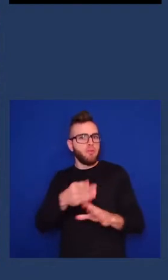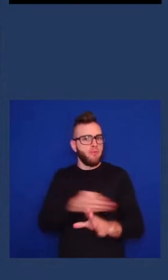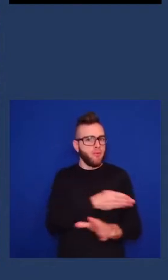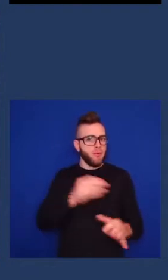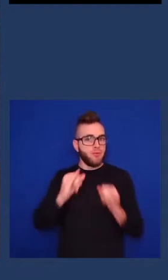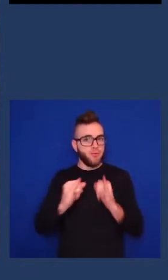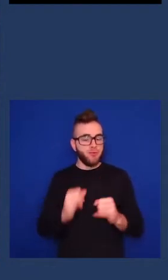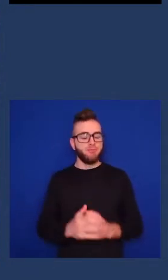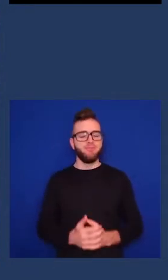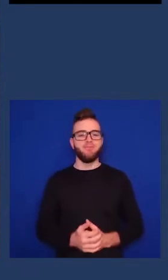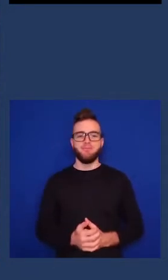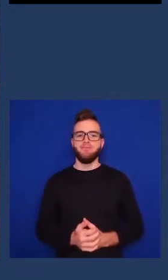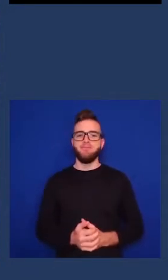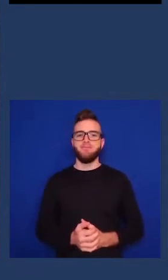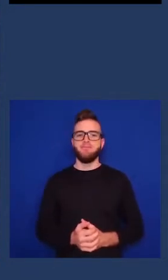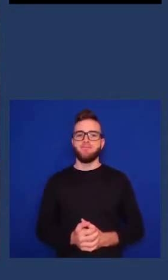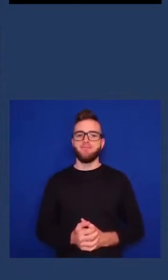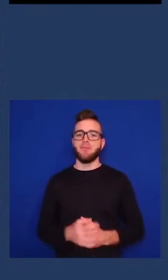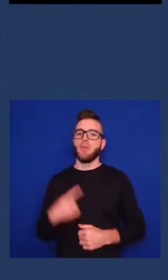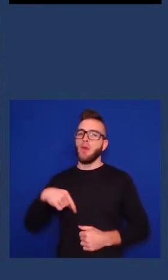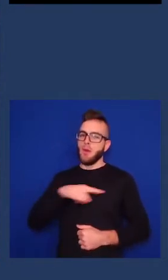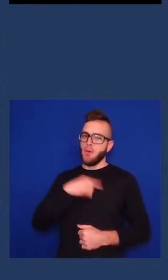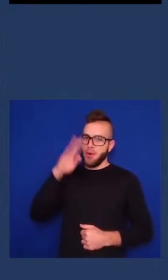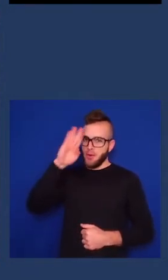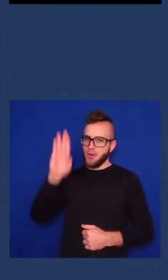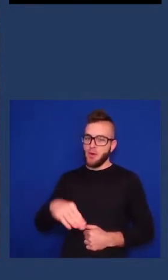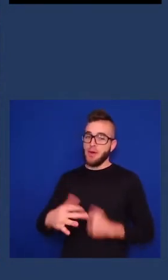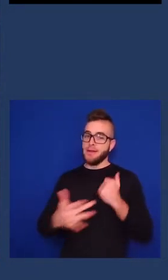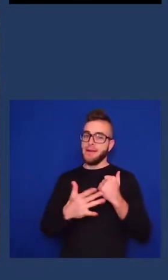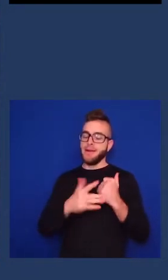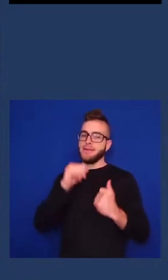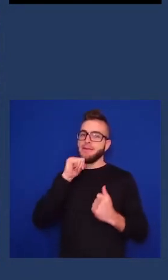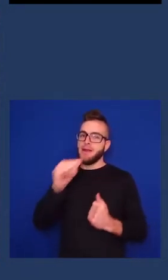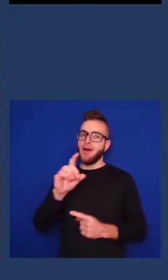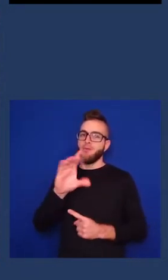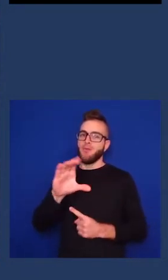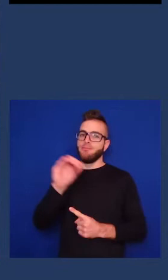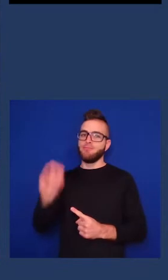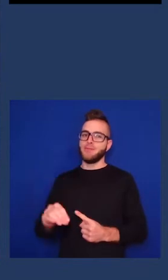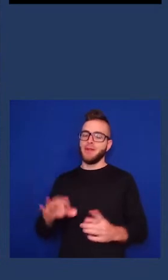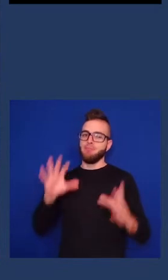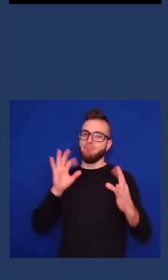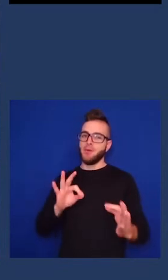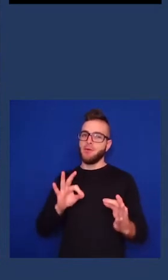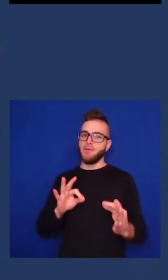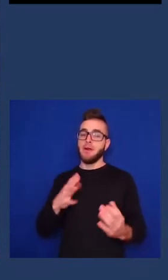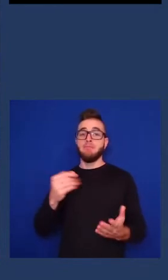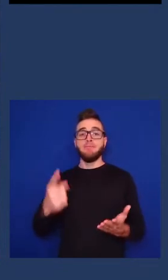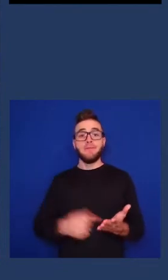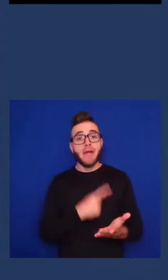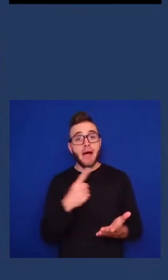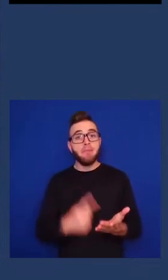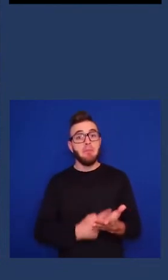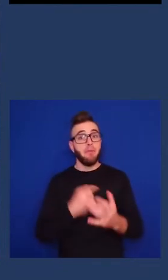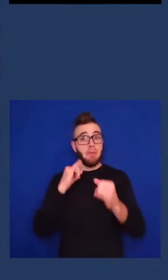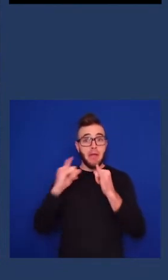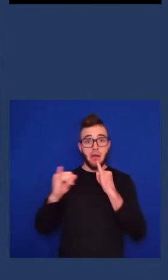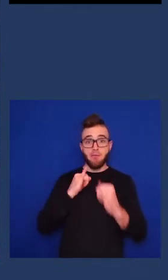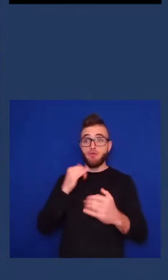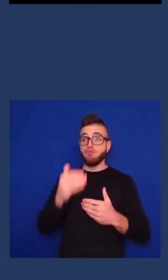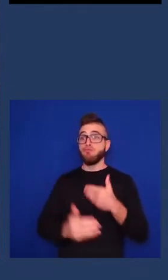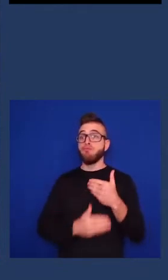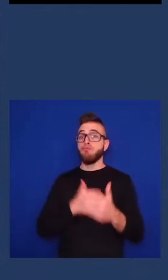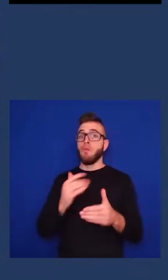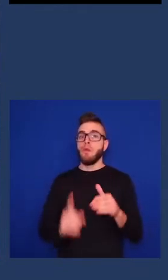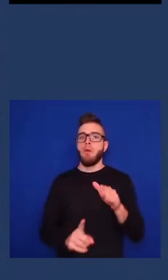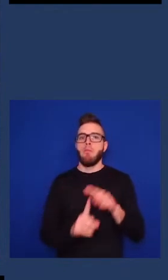we do know that we cannot always 100% rely on technology. And if you do have technical